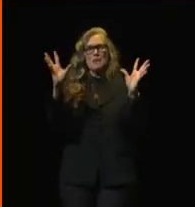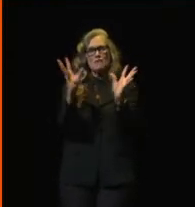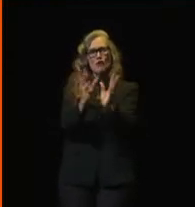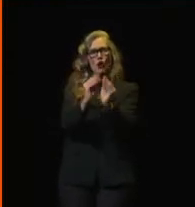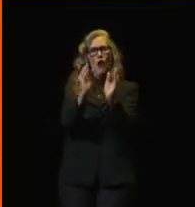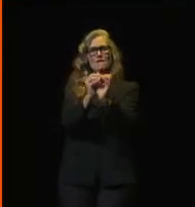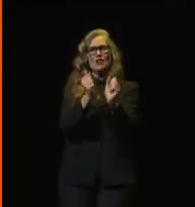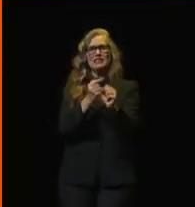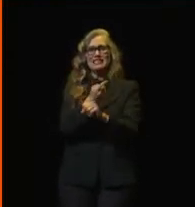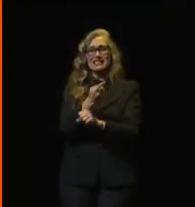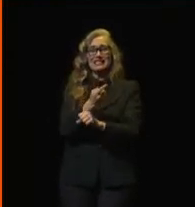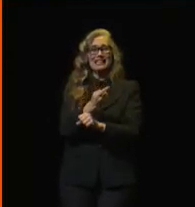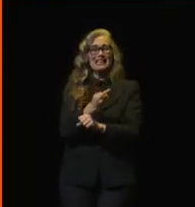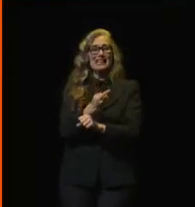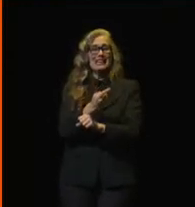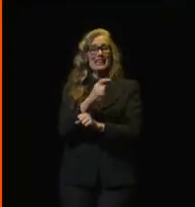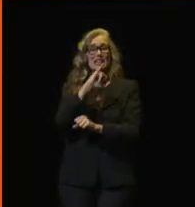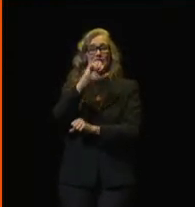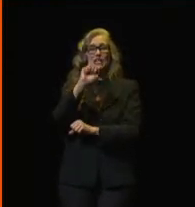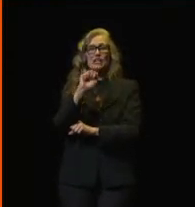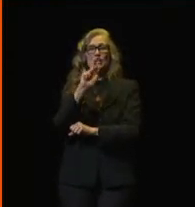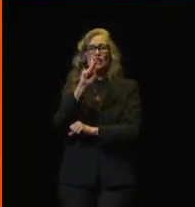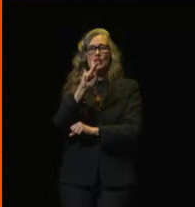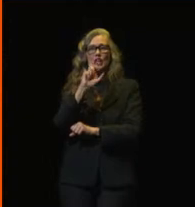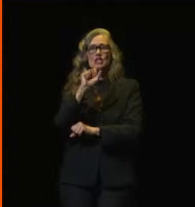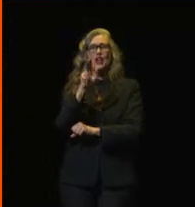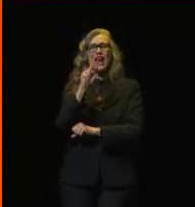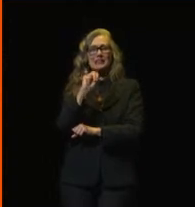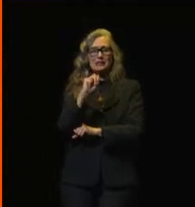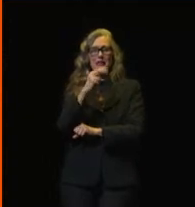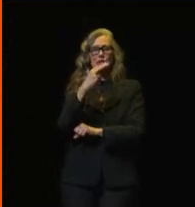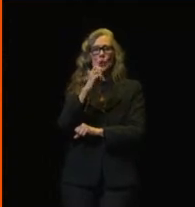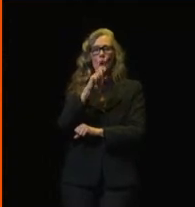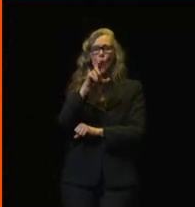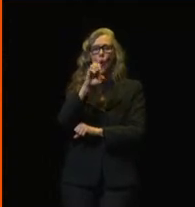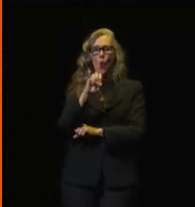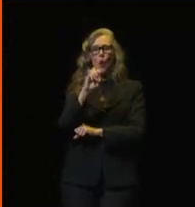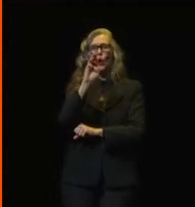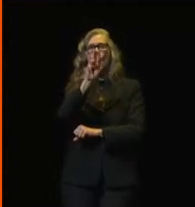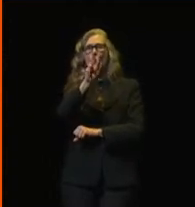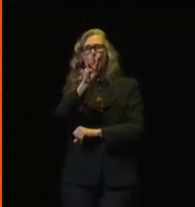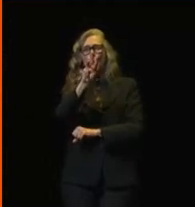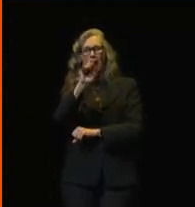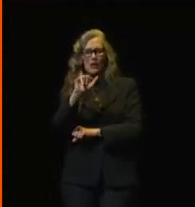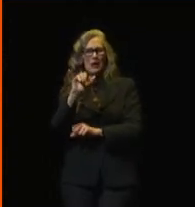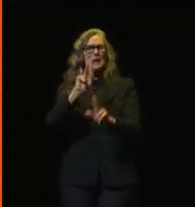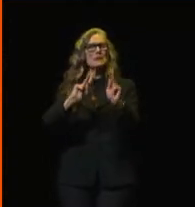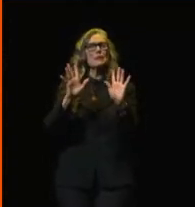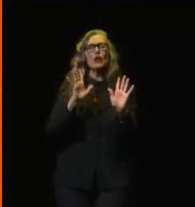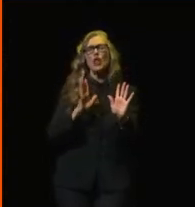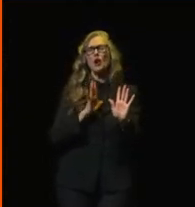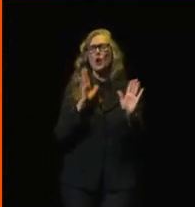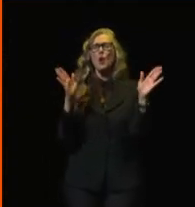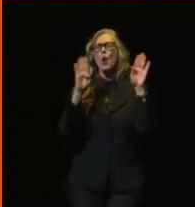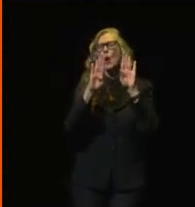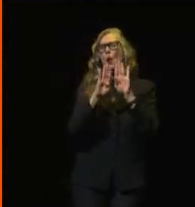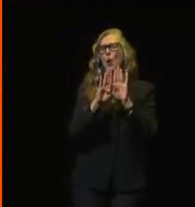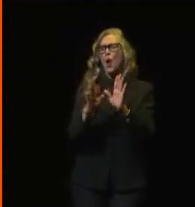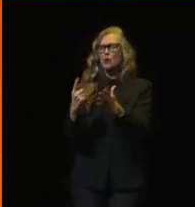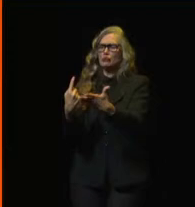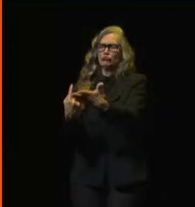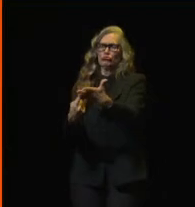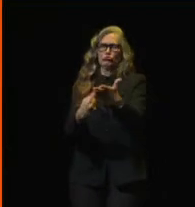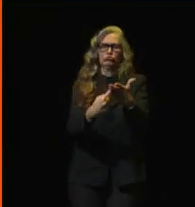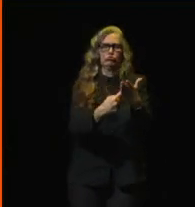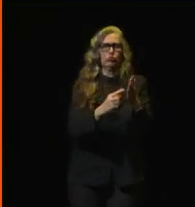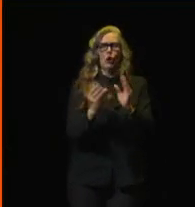Hole, Wyoming. Now, participants expected the usual genteel closed-door conferences